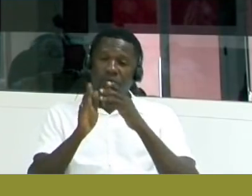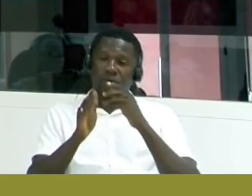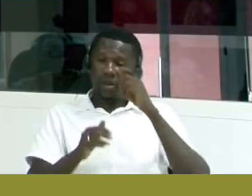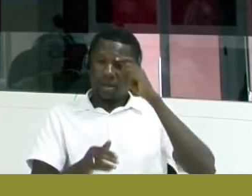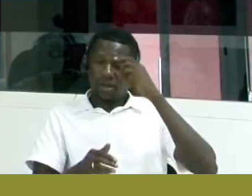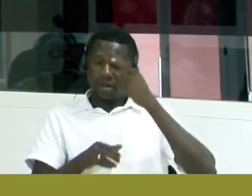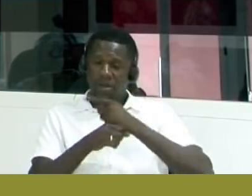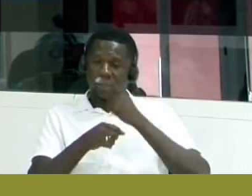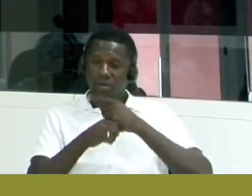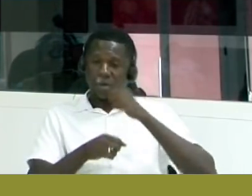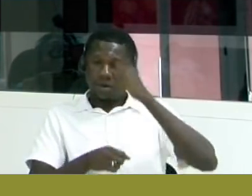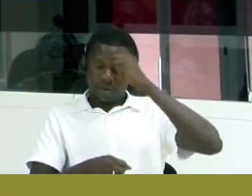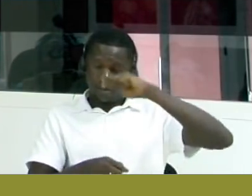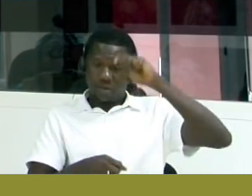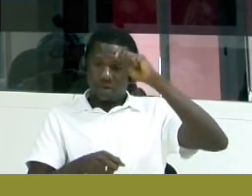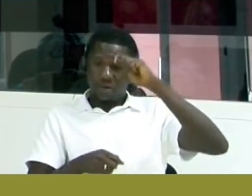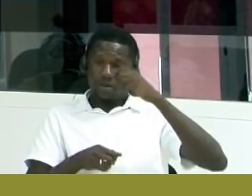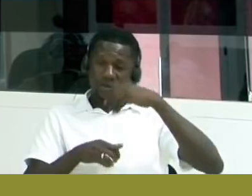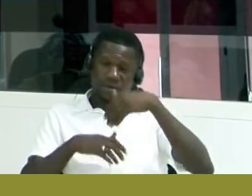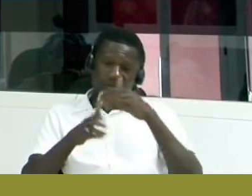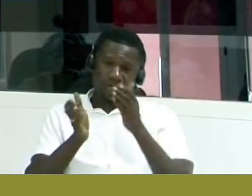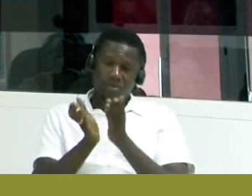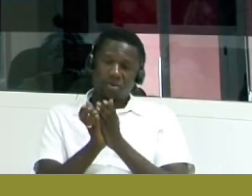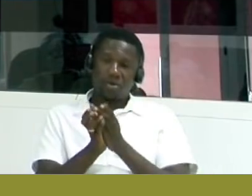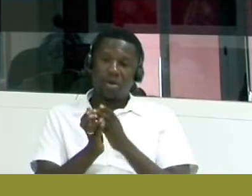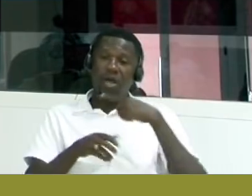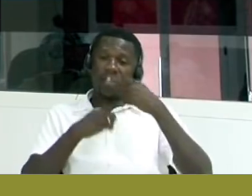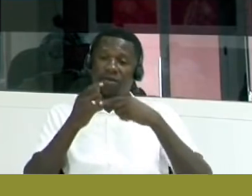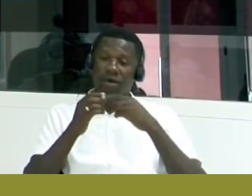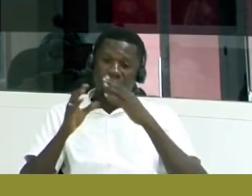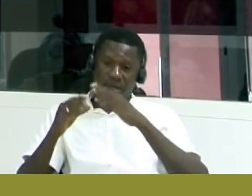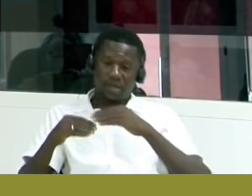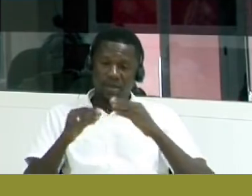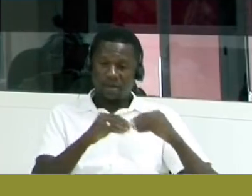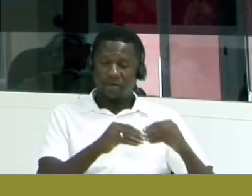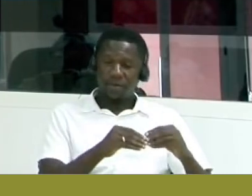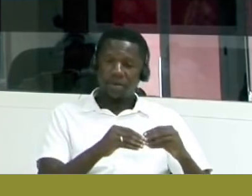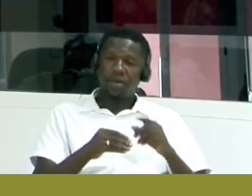Force, after an operation, you have to do